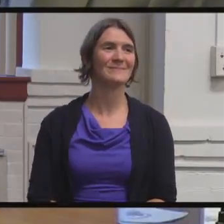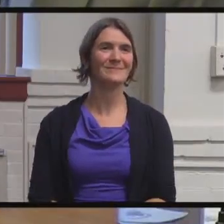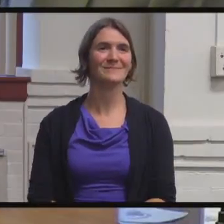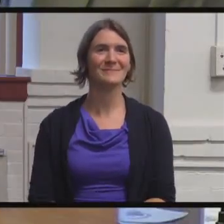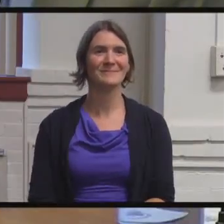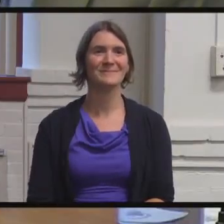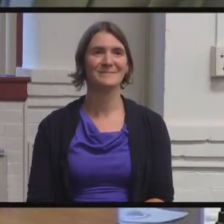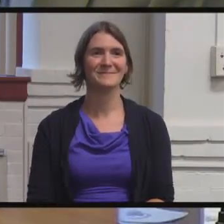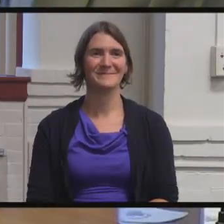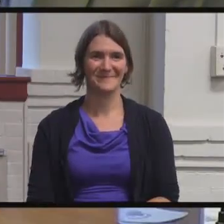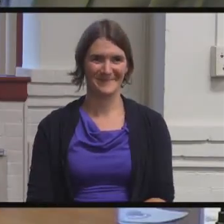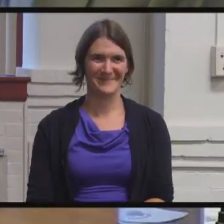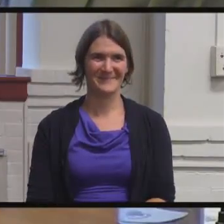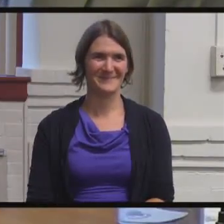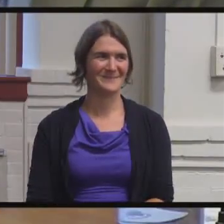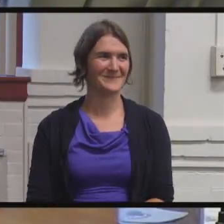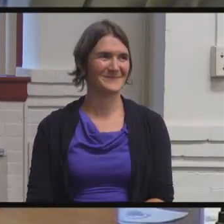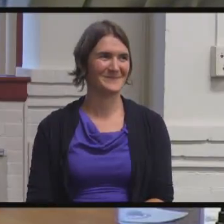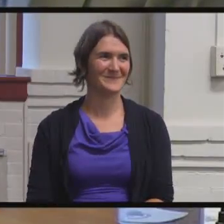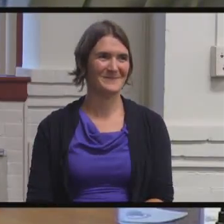TV.